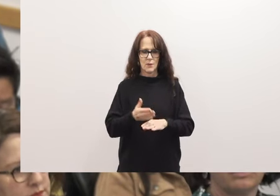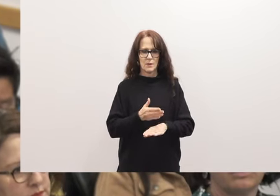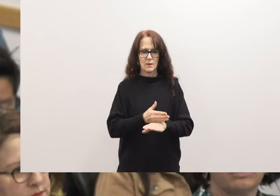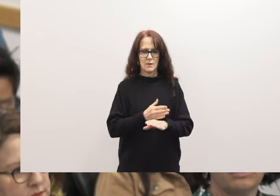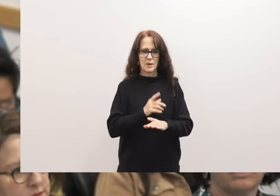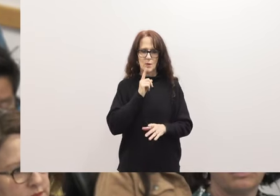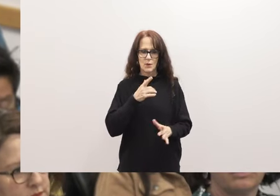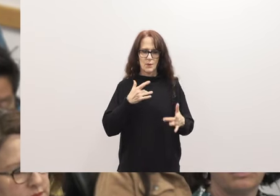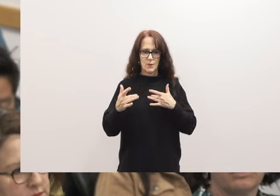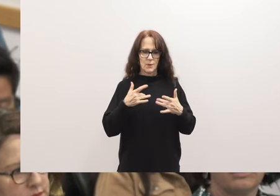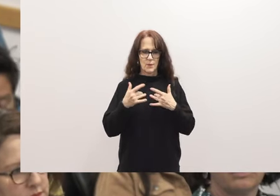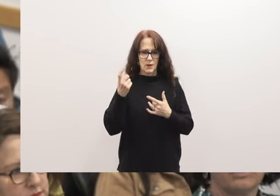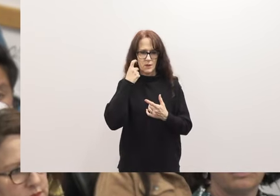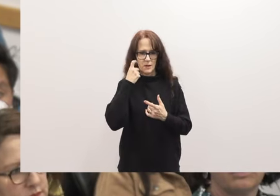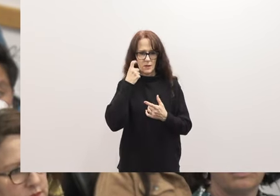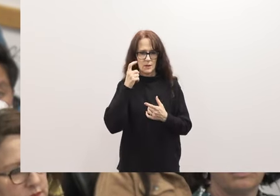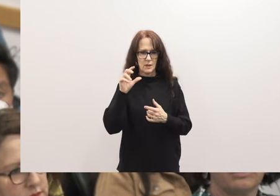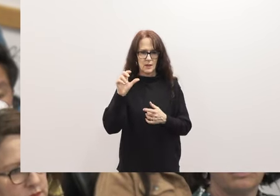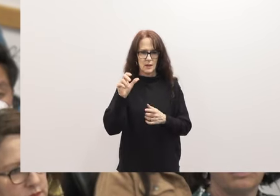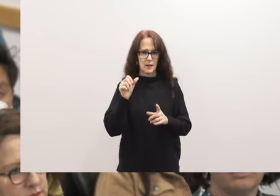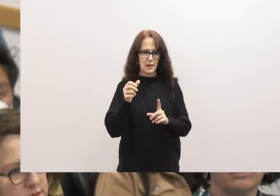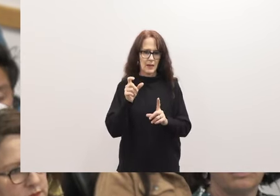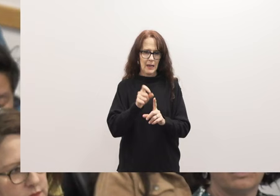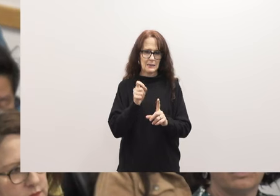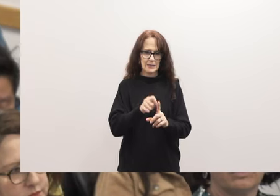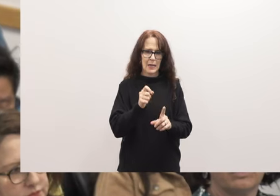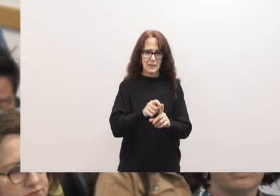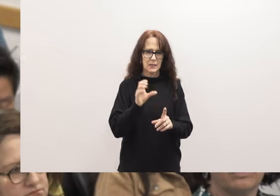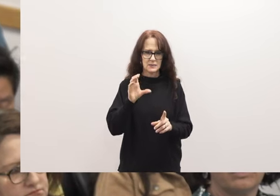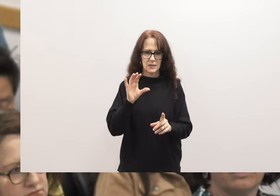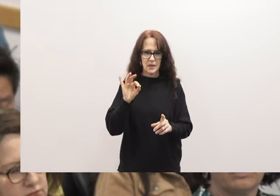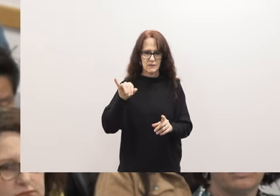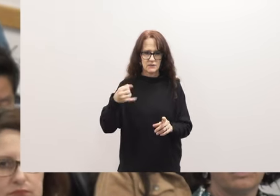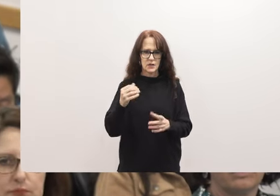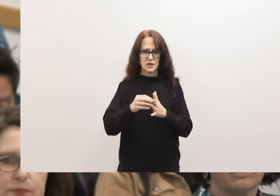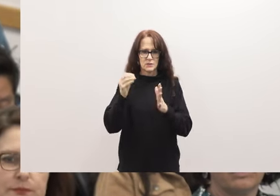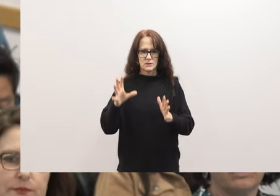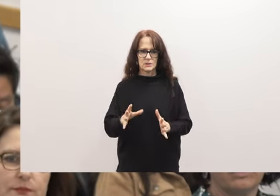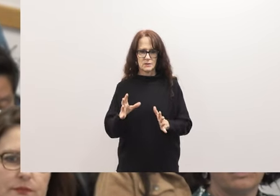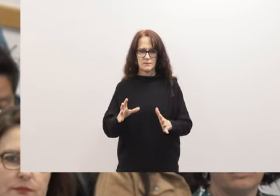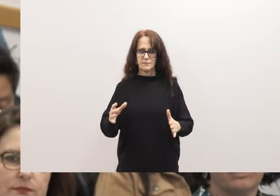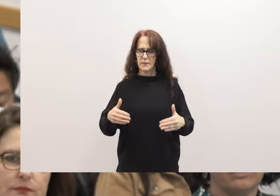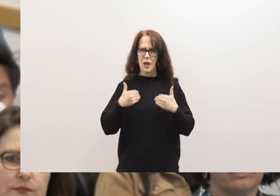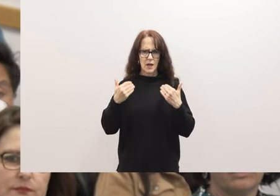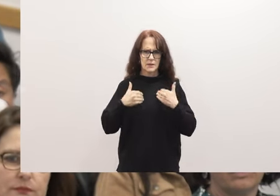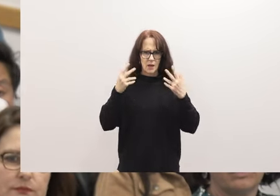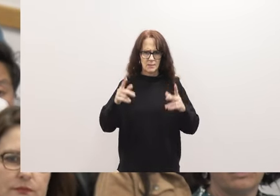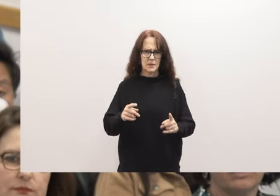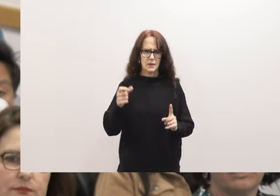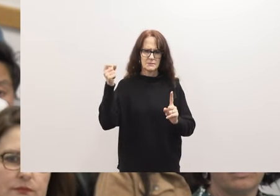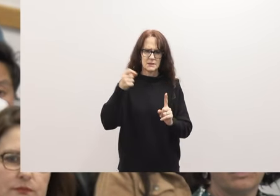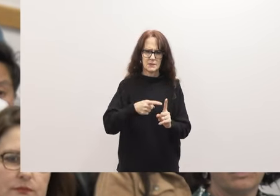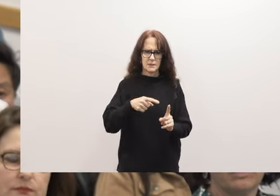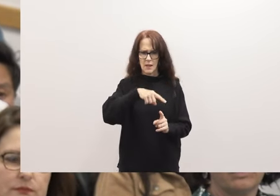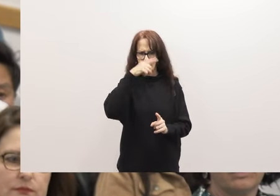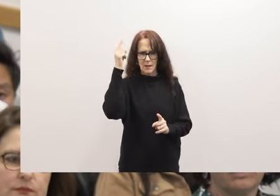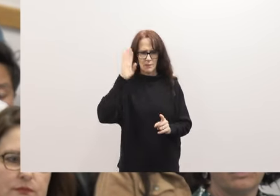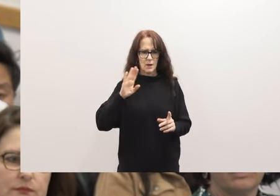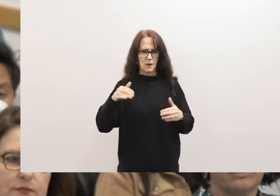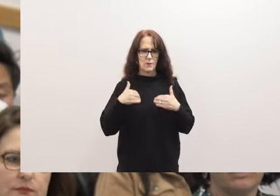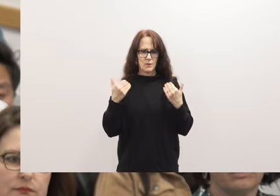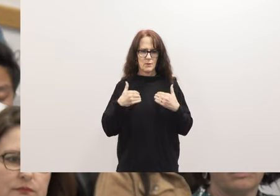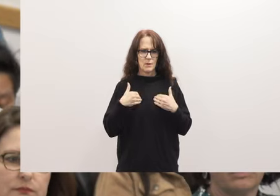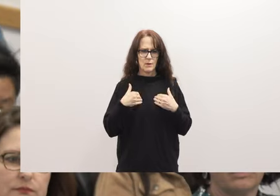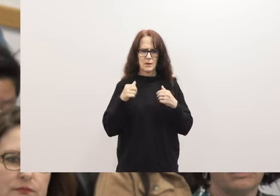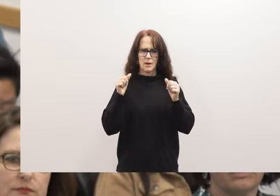deeply concerned about the recent attacks on CFJ students, as if our young people, particularly our Black and brown youth, are